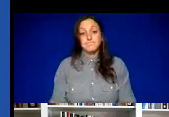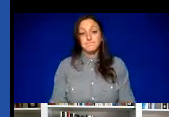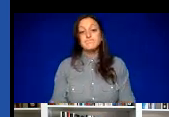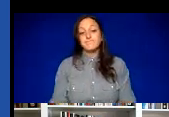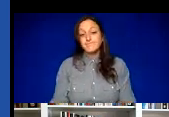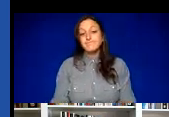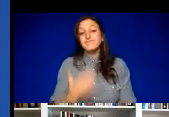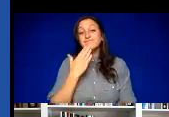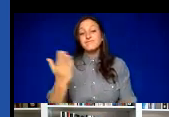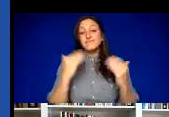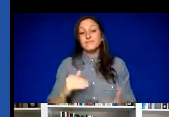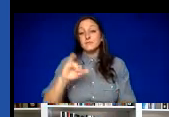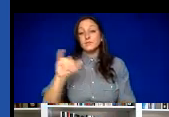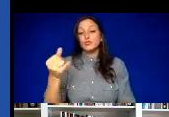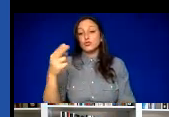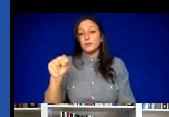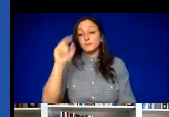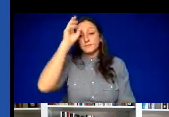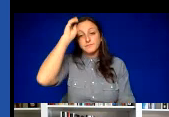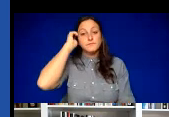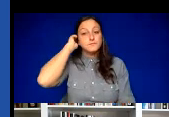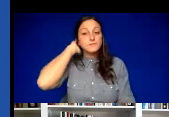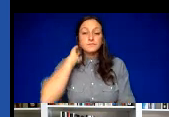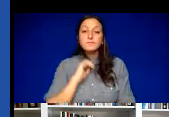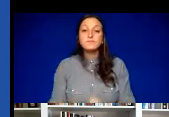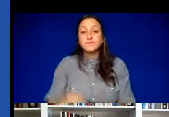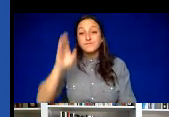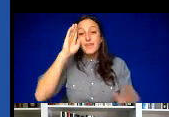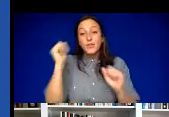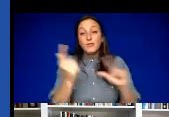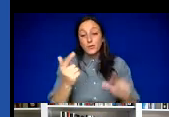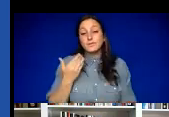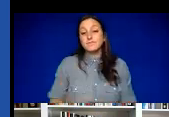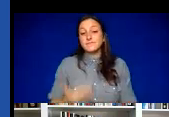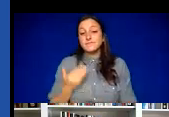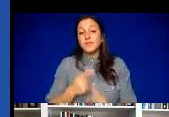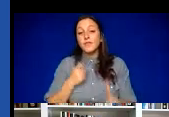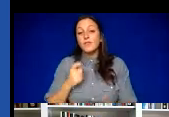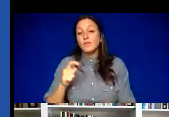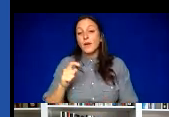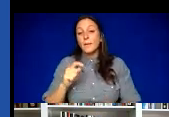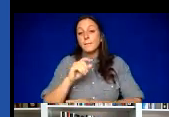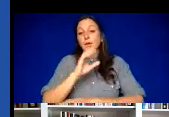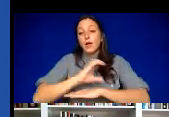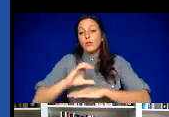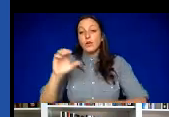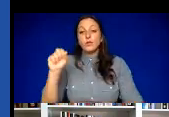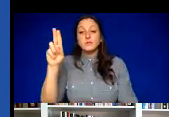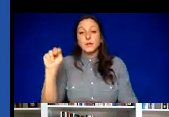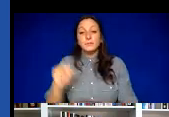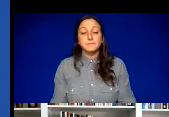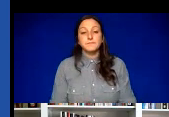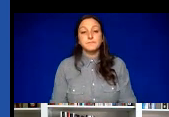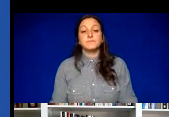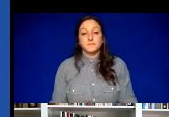Great, thank you. We'll go ahead and go to John. Hi, everyone. Yes, John Ingold from the Colorado Sun. Just going